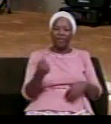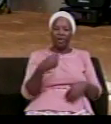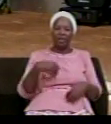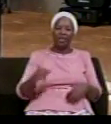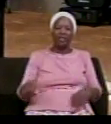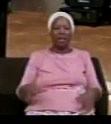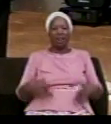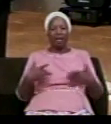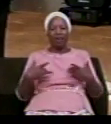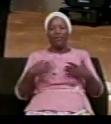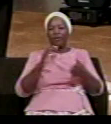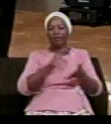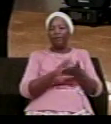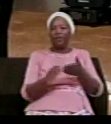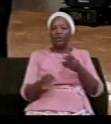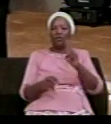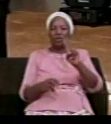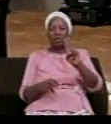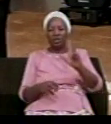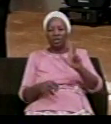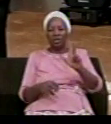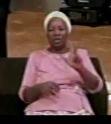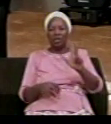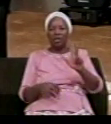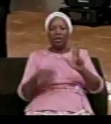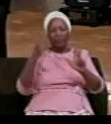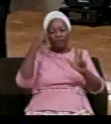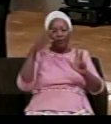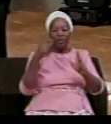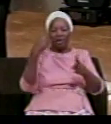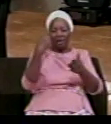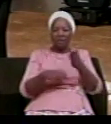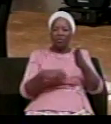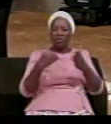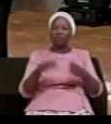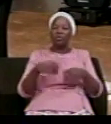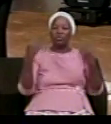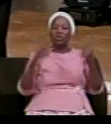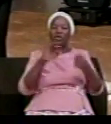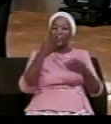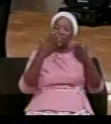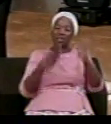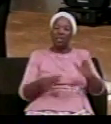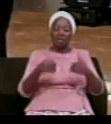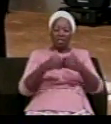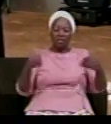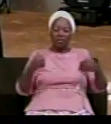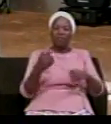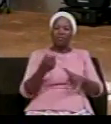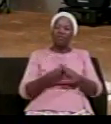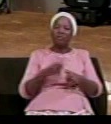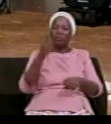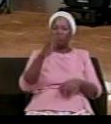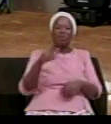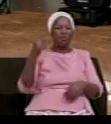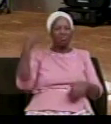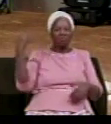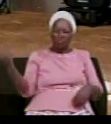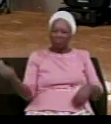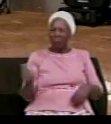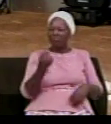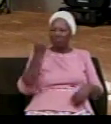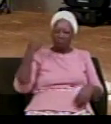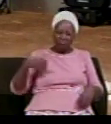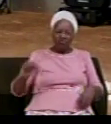verse 23 it says, for the wages of sin is death, separation from God forever and ever, but